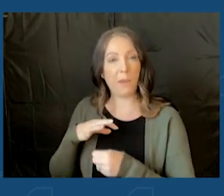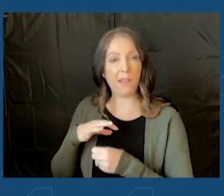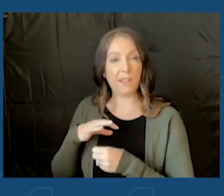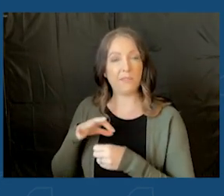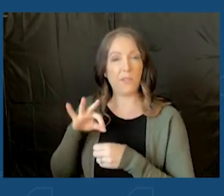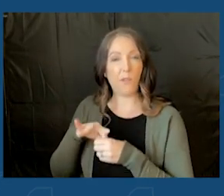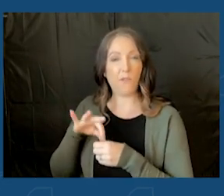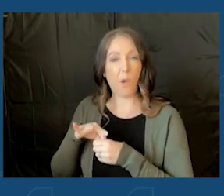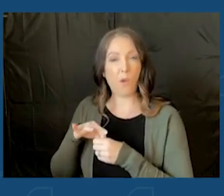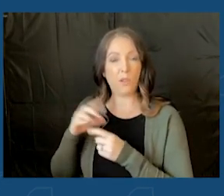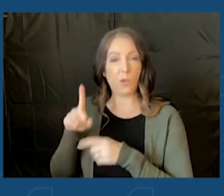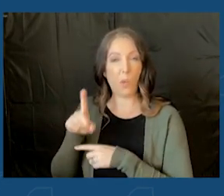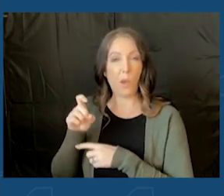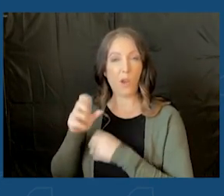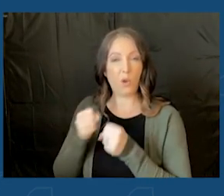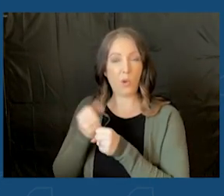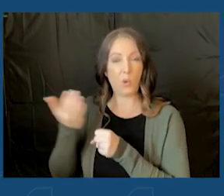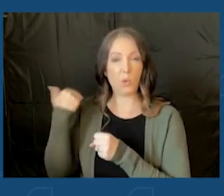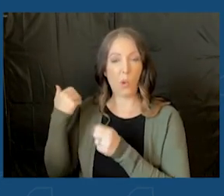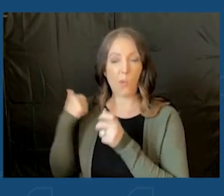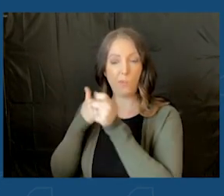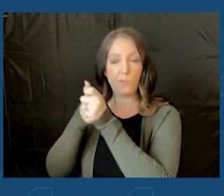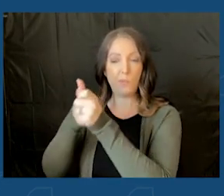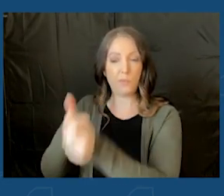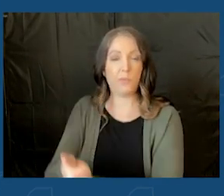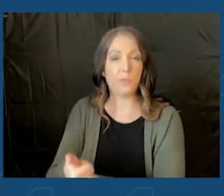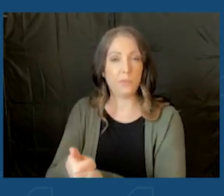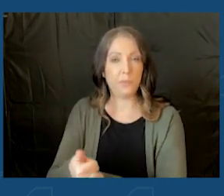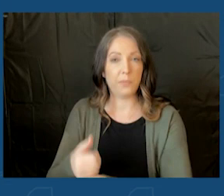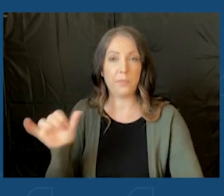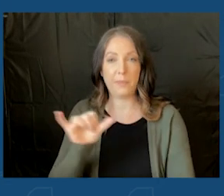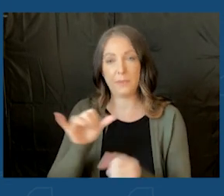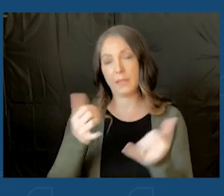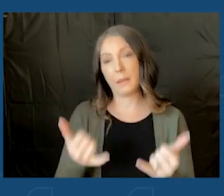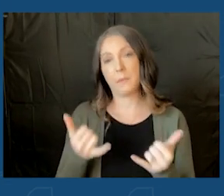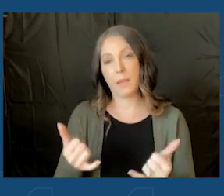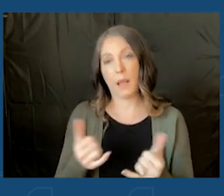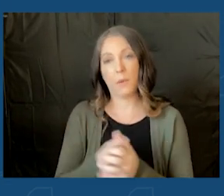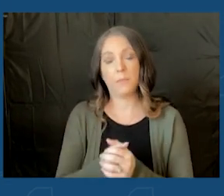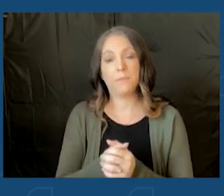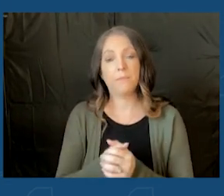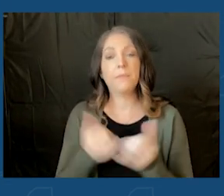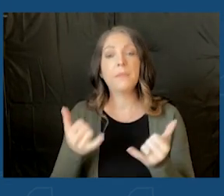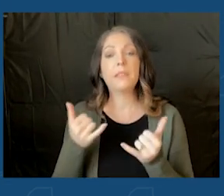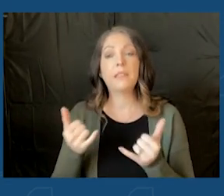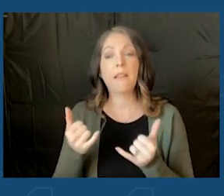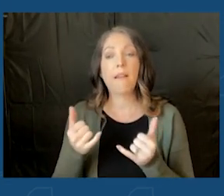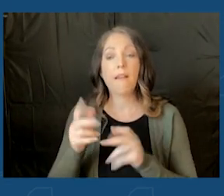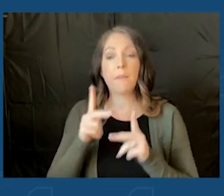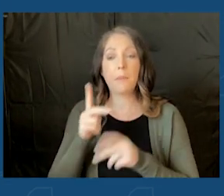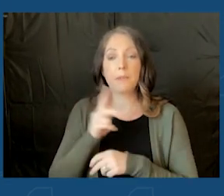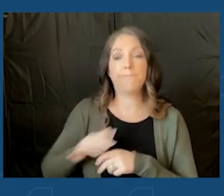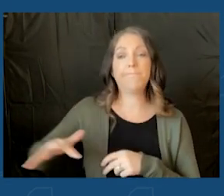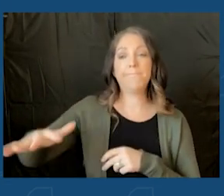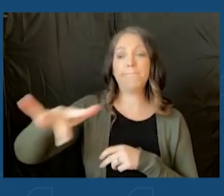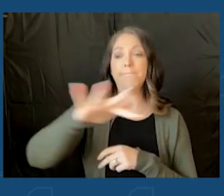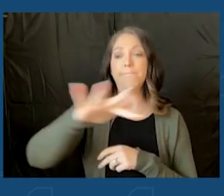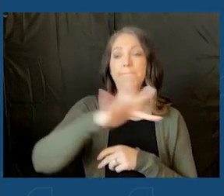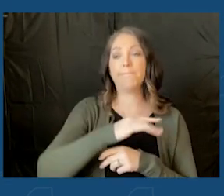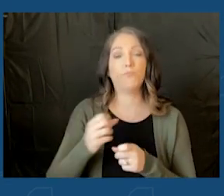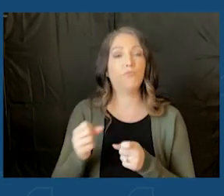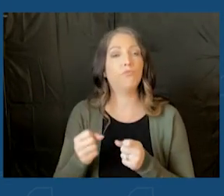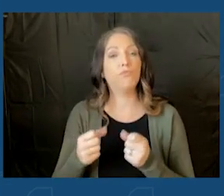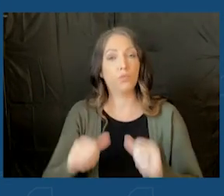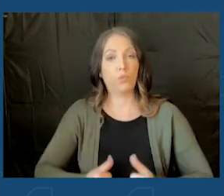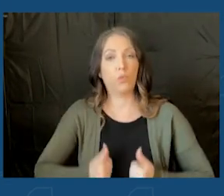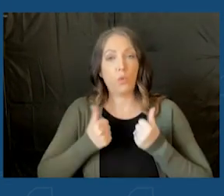since that time. So today we are surrounded by survivors and truth tellers, and finally we are starting to right a wrong